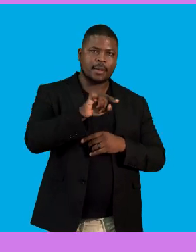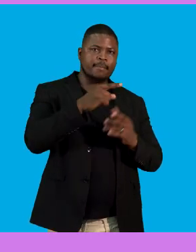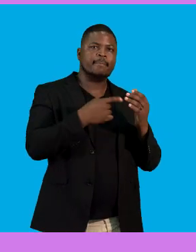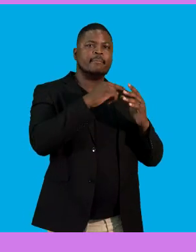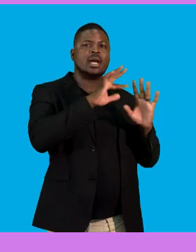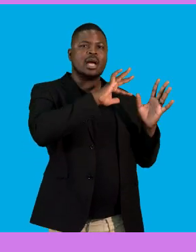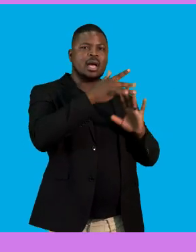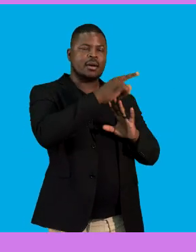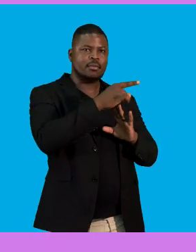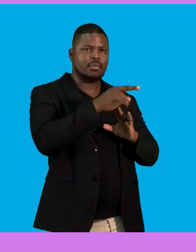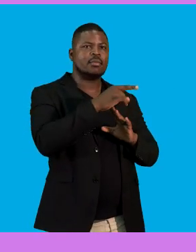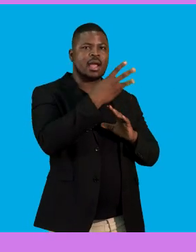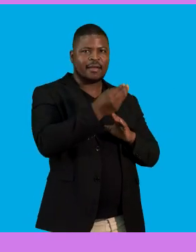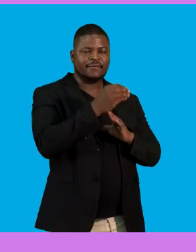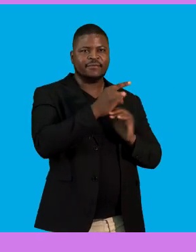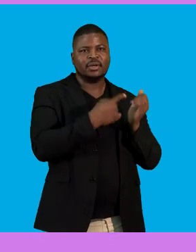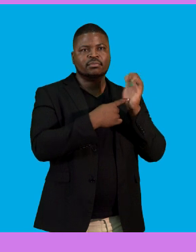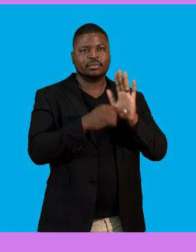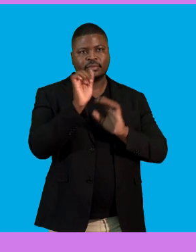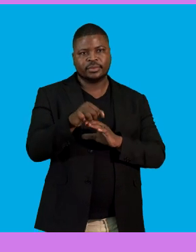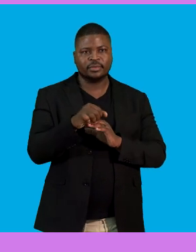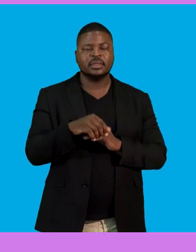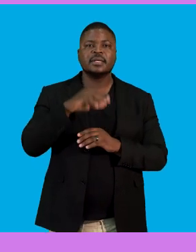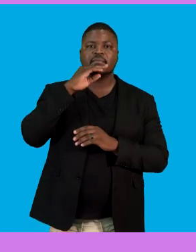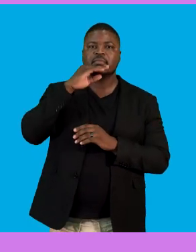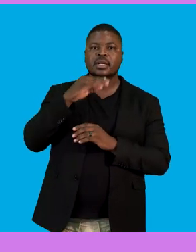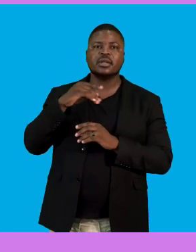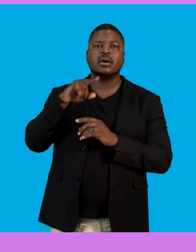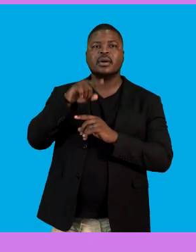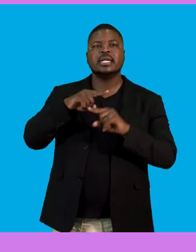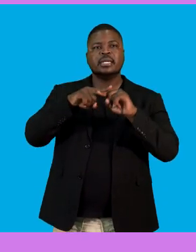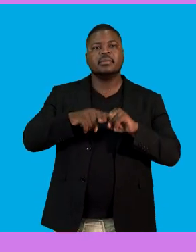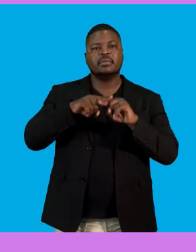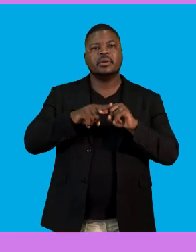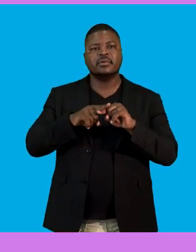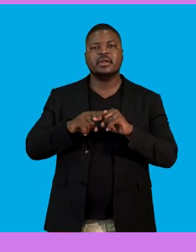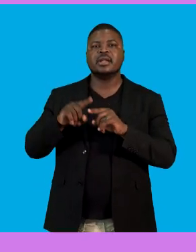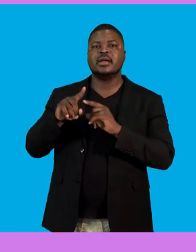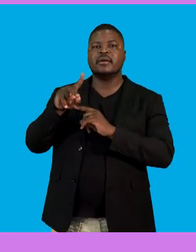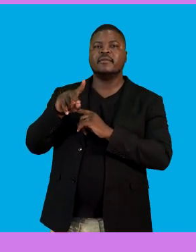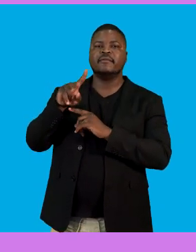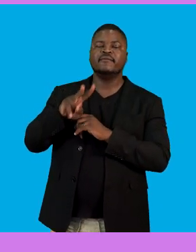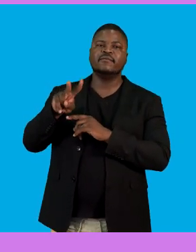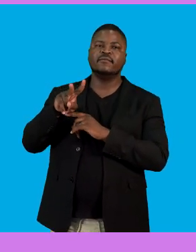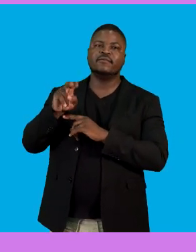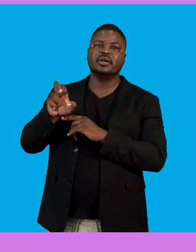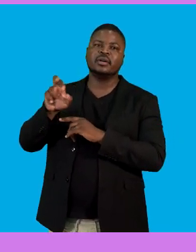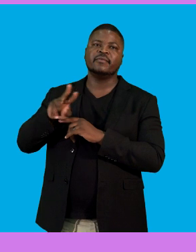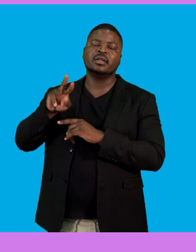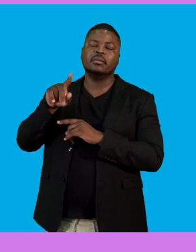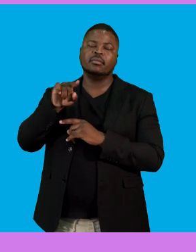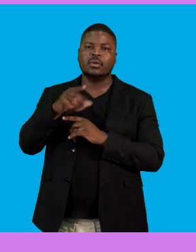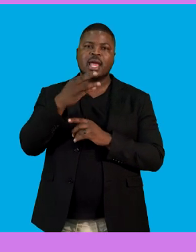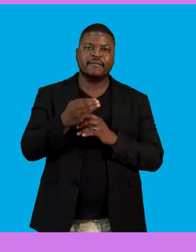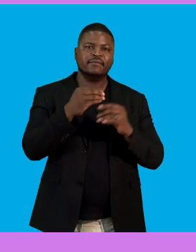and the exist titles. So it means on our dependent variable, we'll have the number of learners, and on